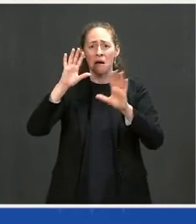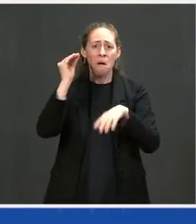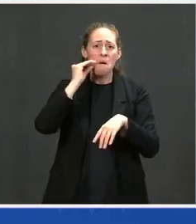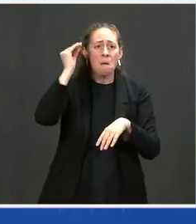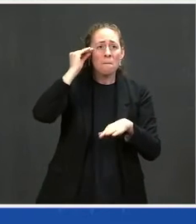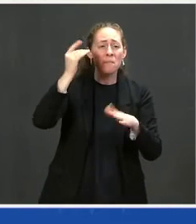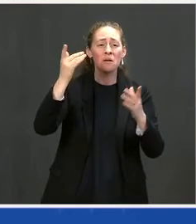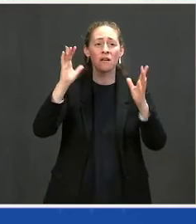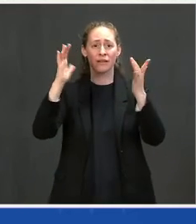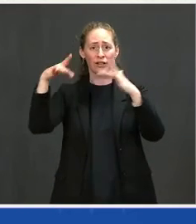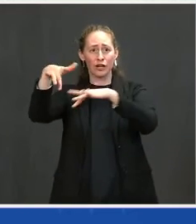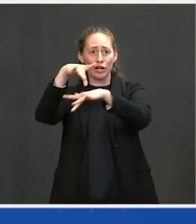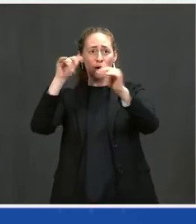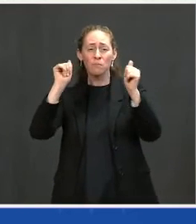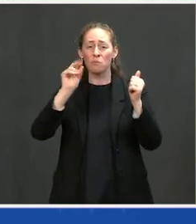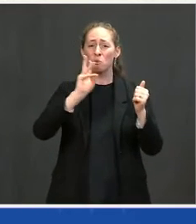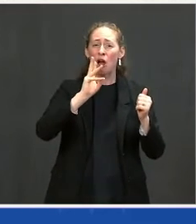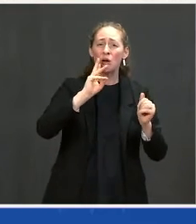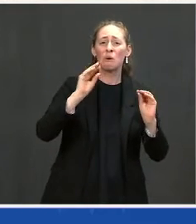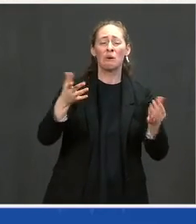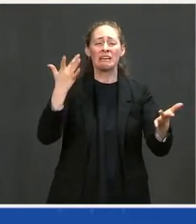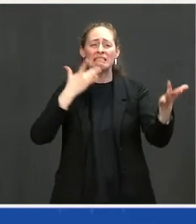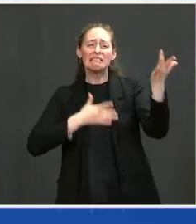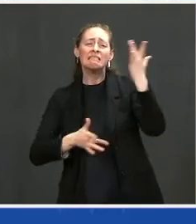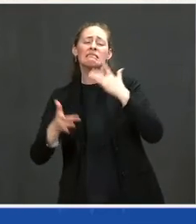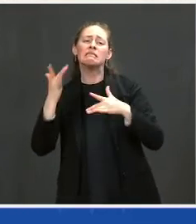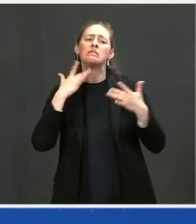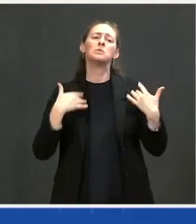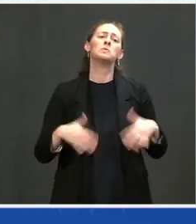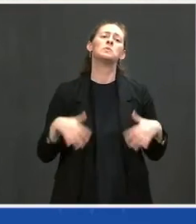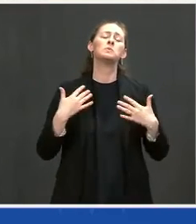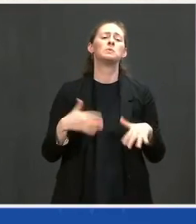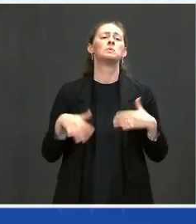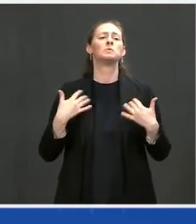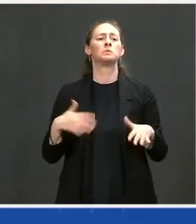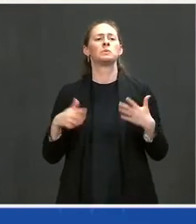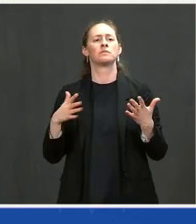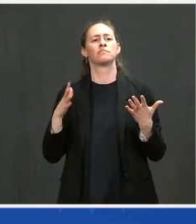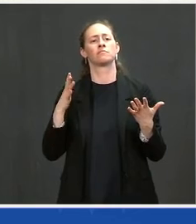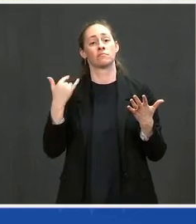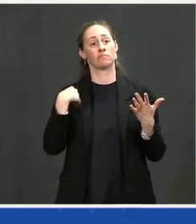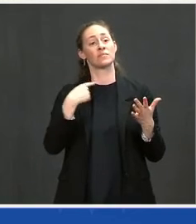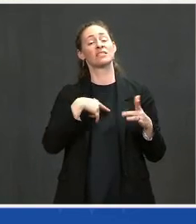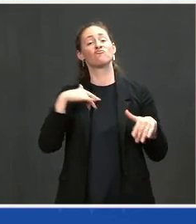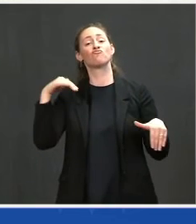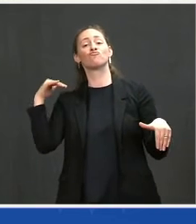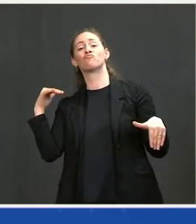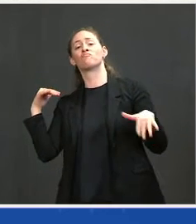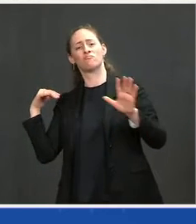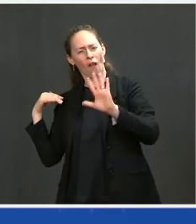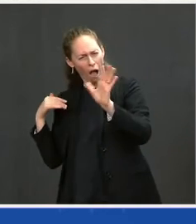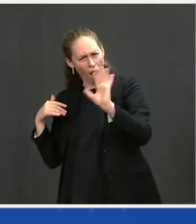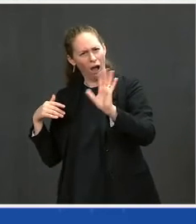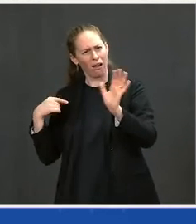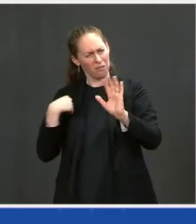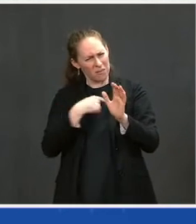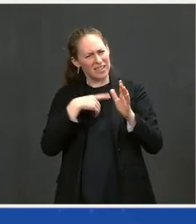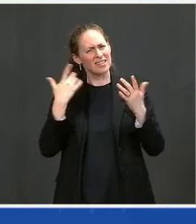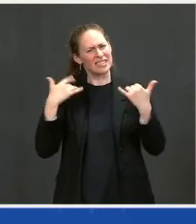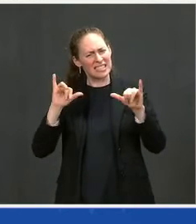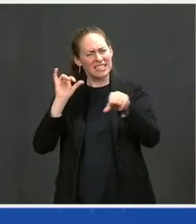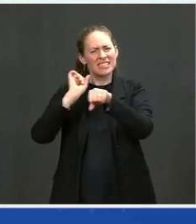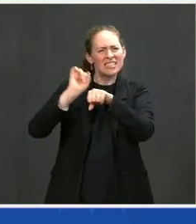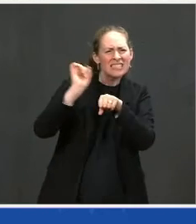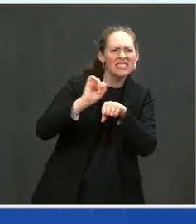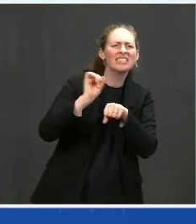or sustenance, we did nothing. We're going to do a lot in our administration. We're going to be spending